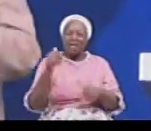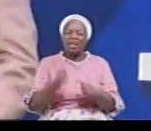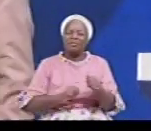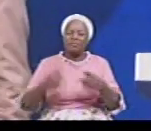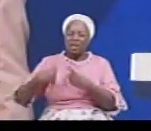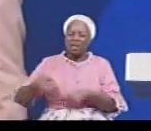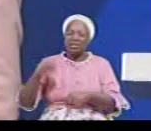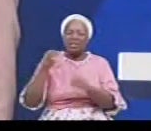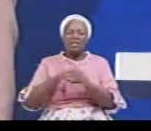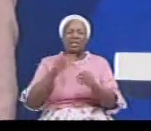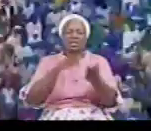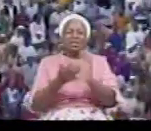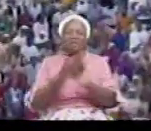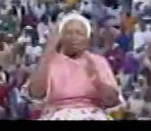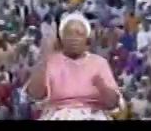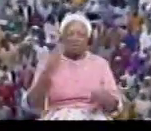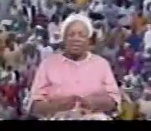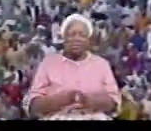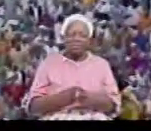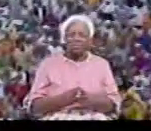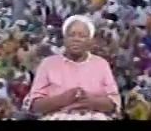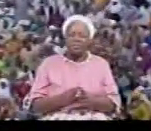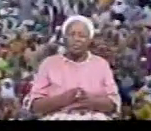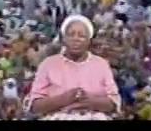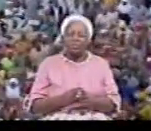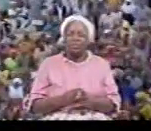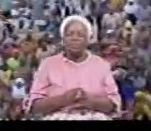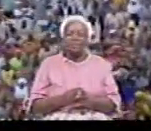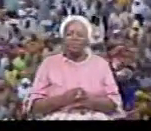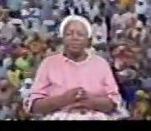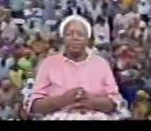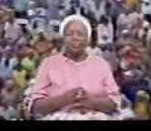in Jesus' name.